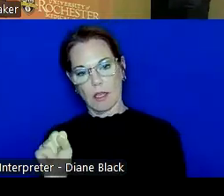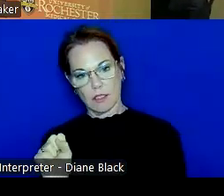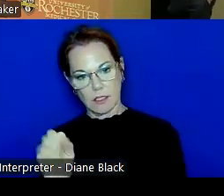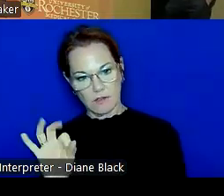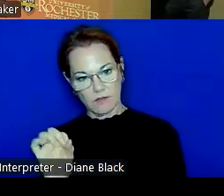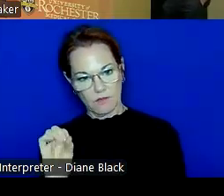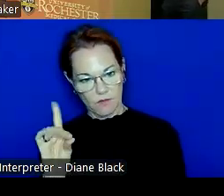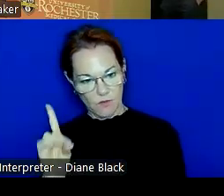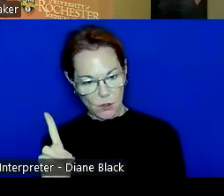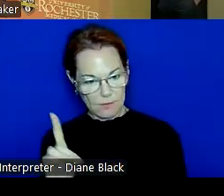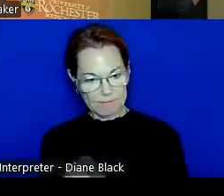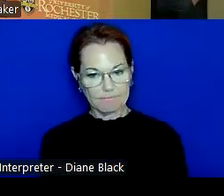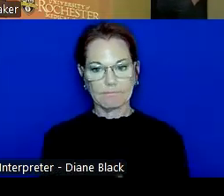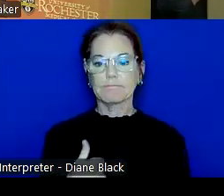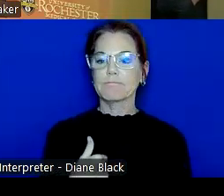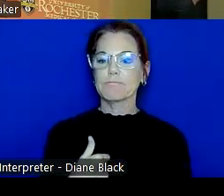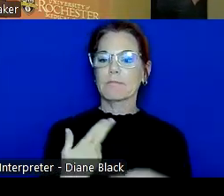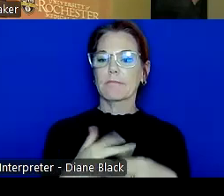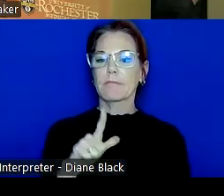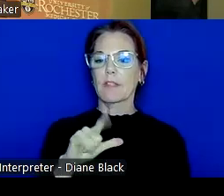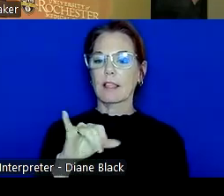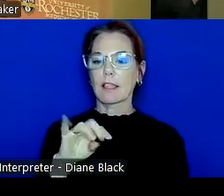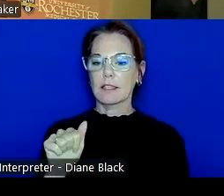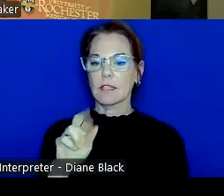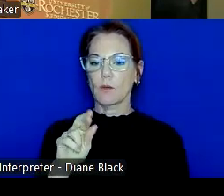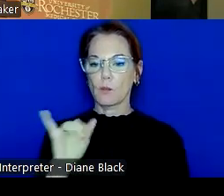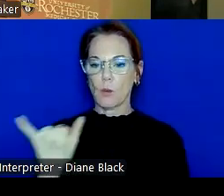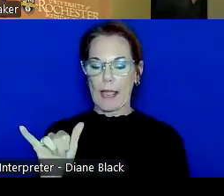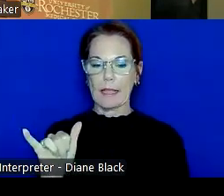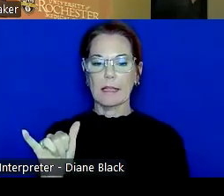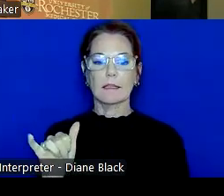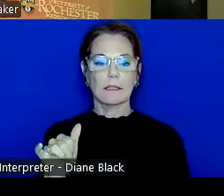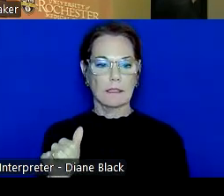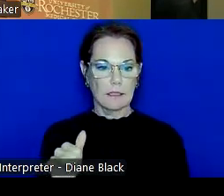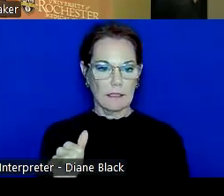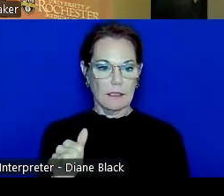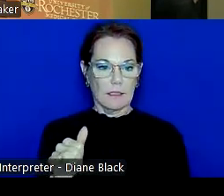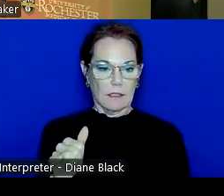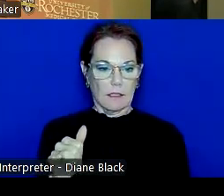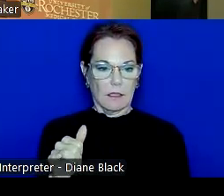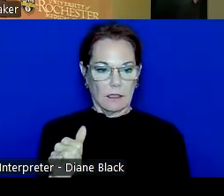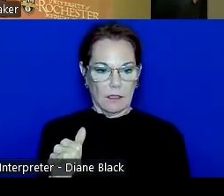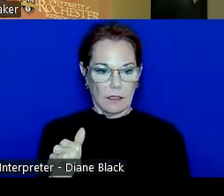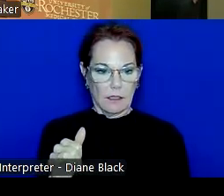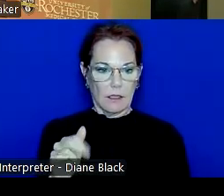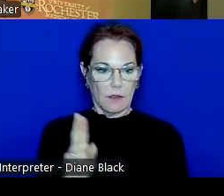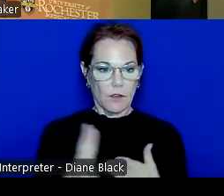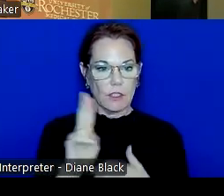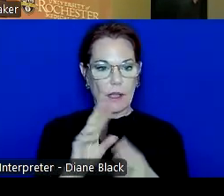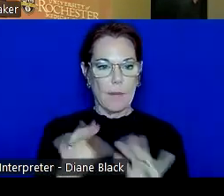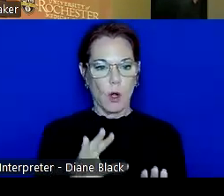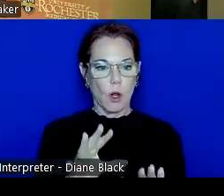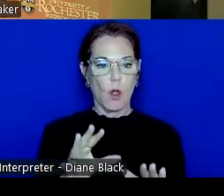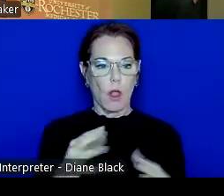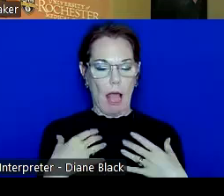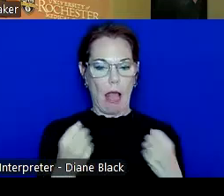I just have a quick comment. I'm Lisa Wright, and I'm a City of Rochester, Flower City, AmeriCorps Public Health member. Awesome. Yeah, so my comment